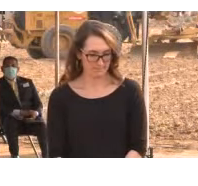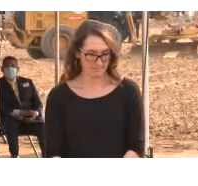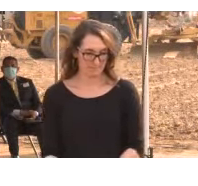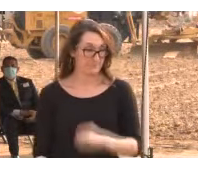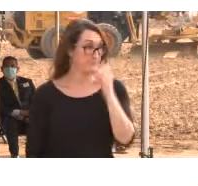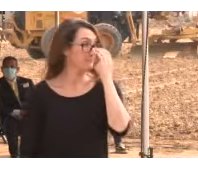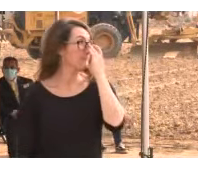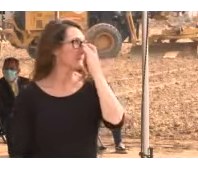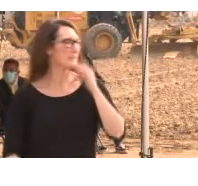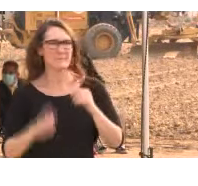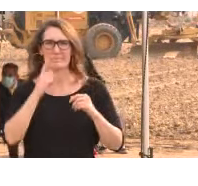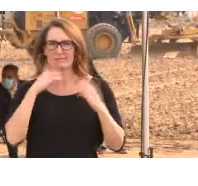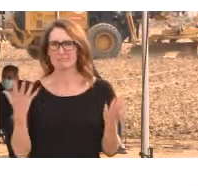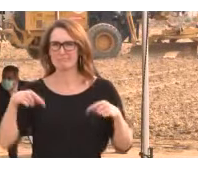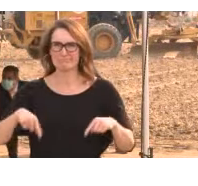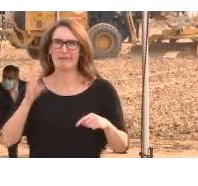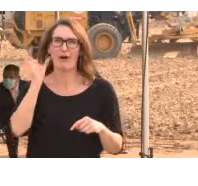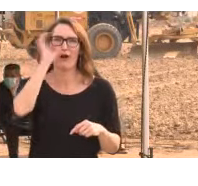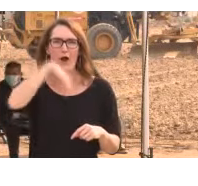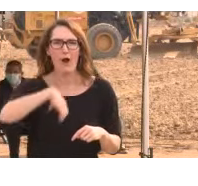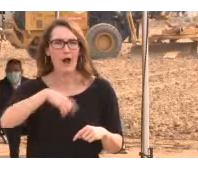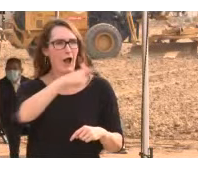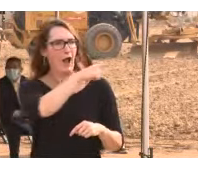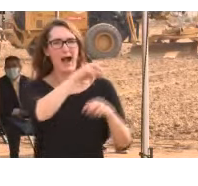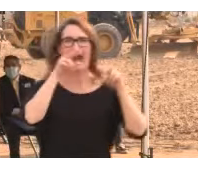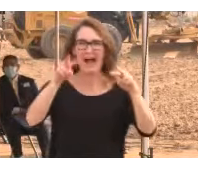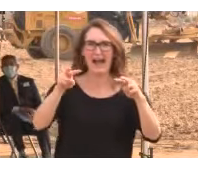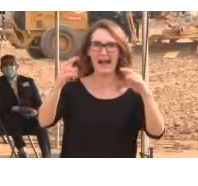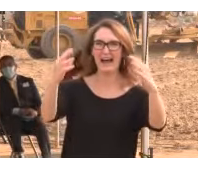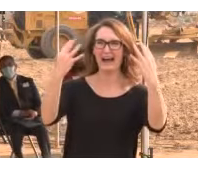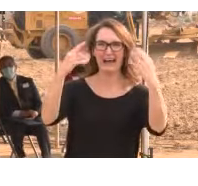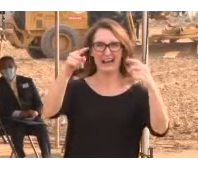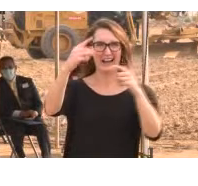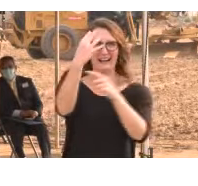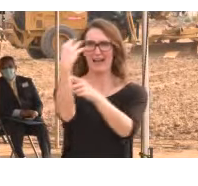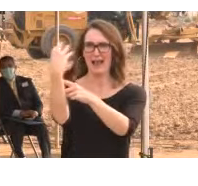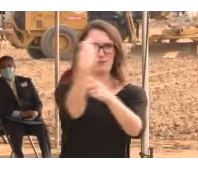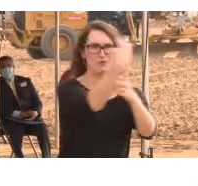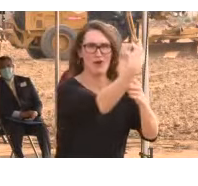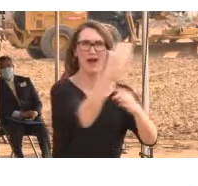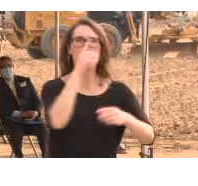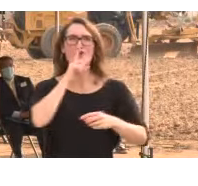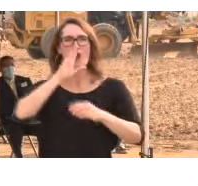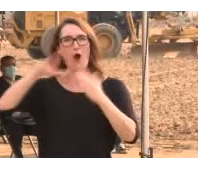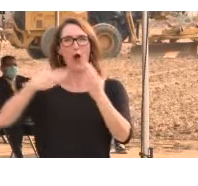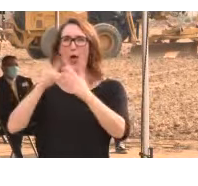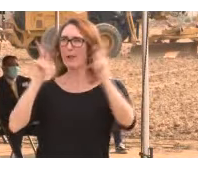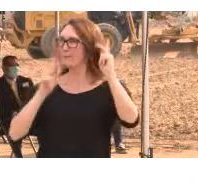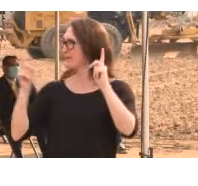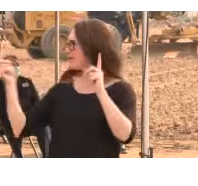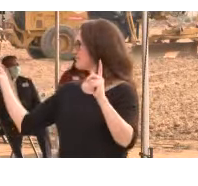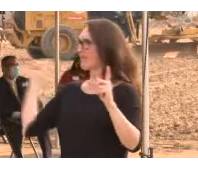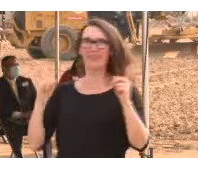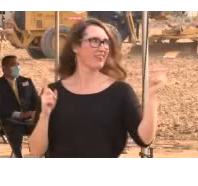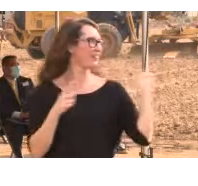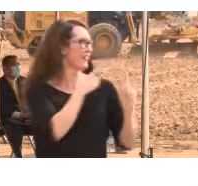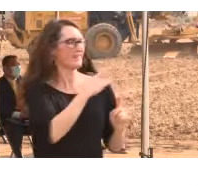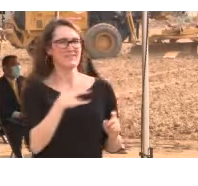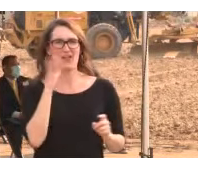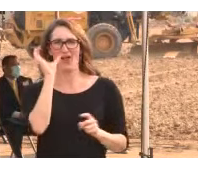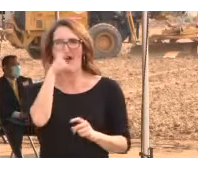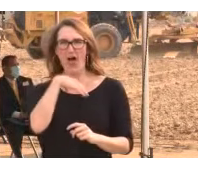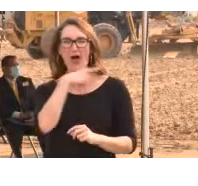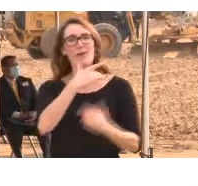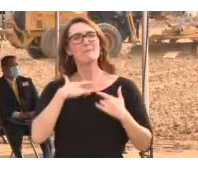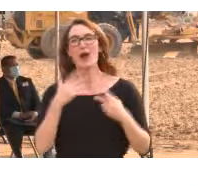This is pretty odd, isn't it, to be facing cameras and not all the good people, all the partners that are behind us. So I'm gonna just flip back and